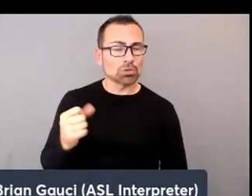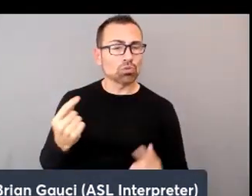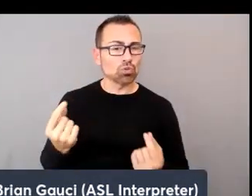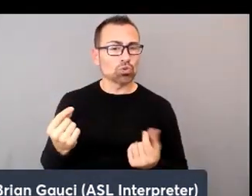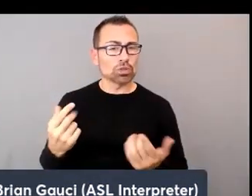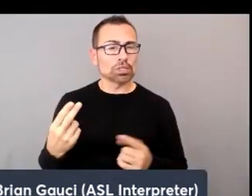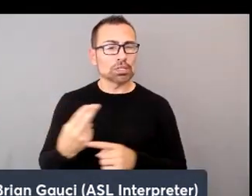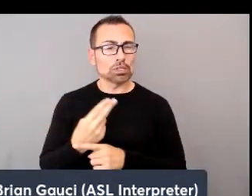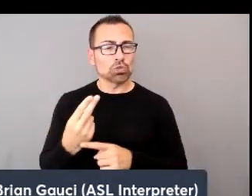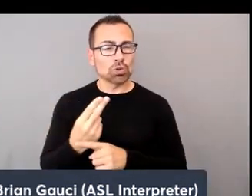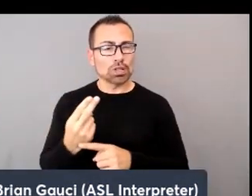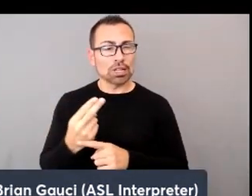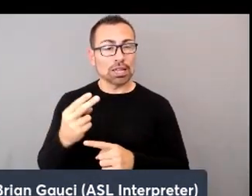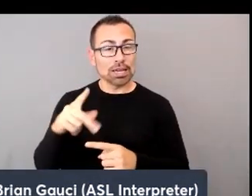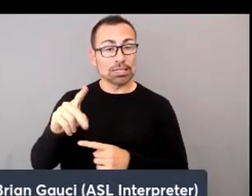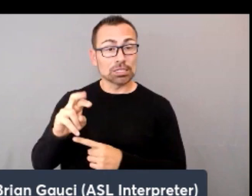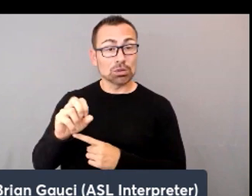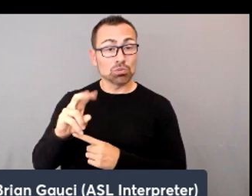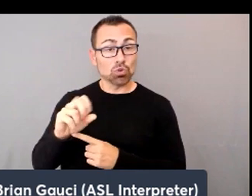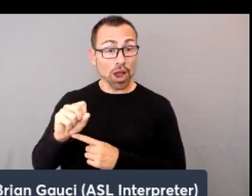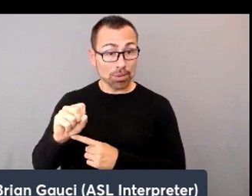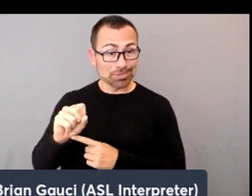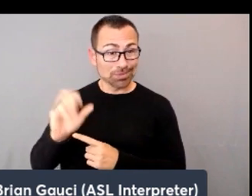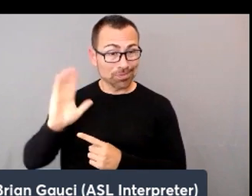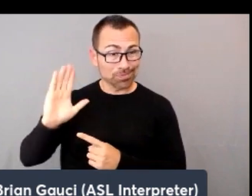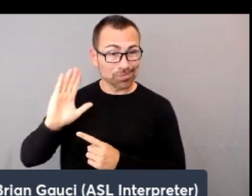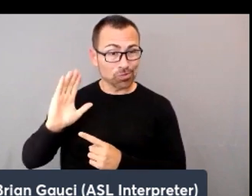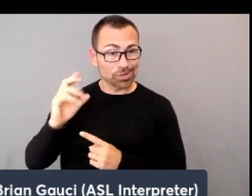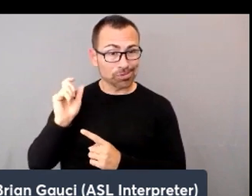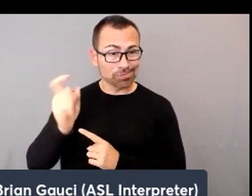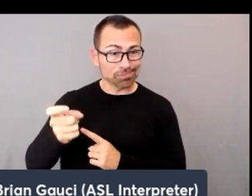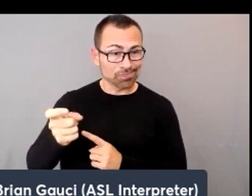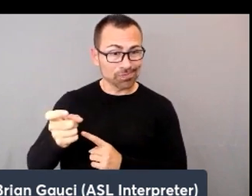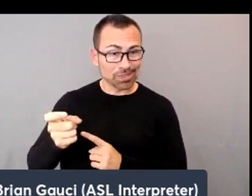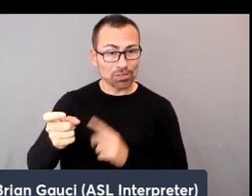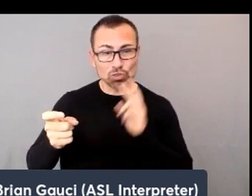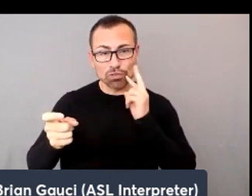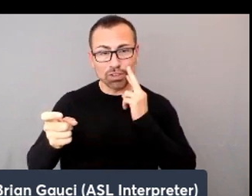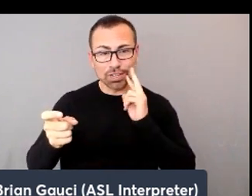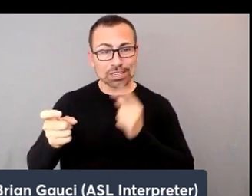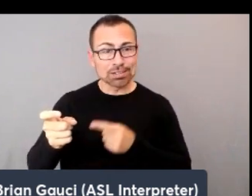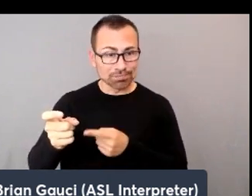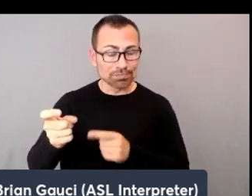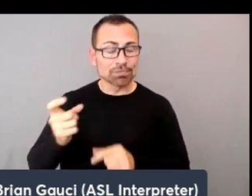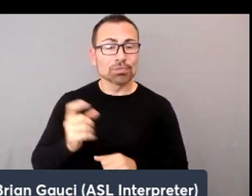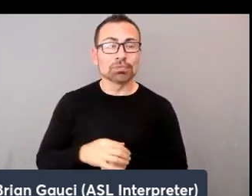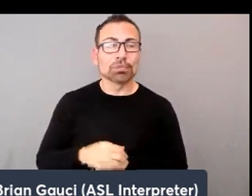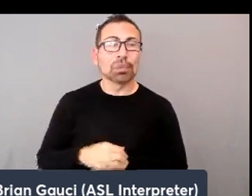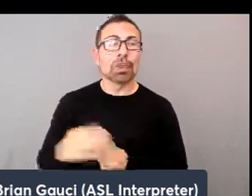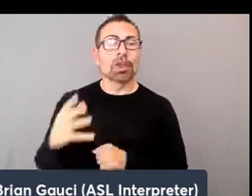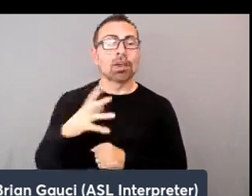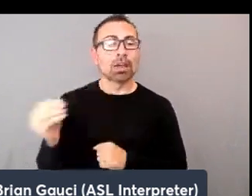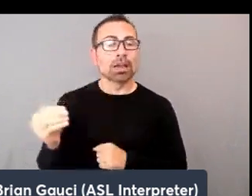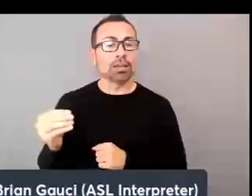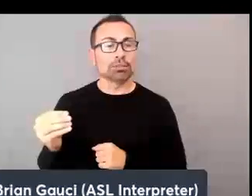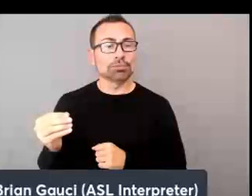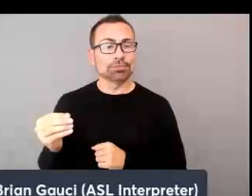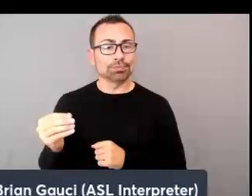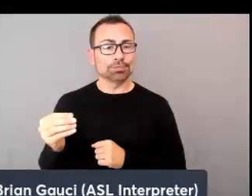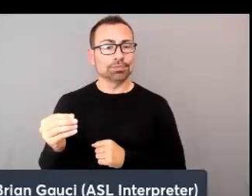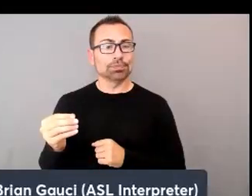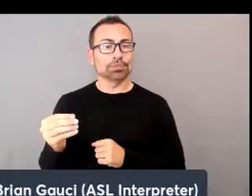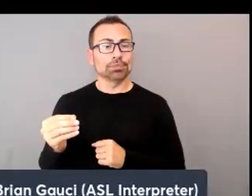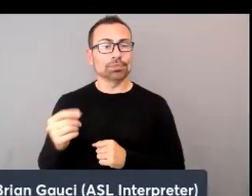utilizes the props that we passed beforehand. Right. And it